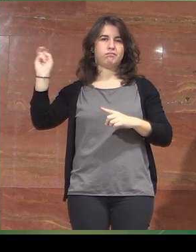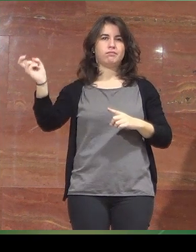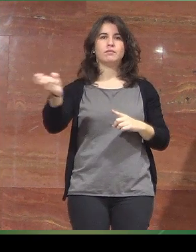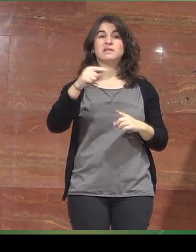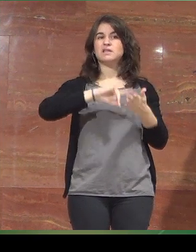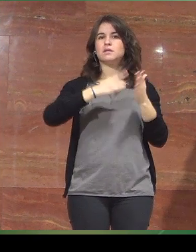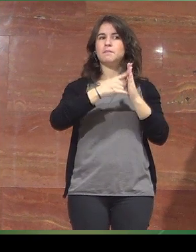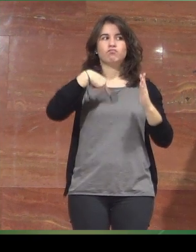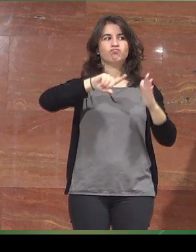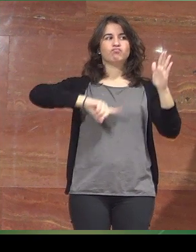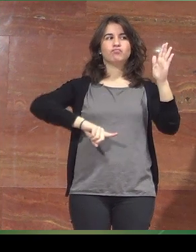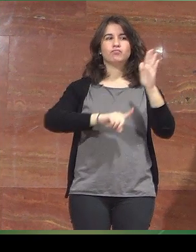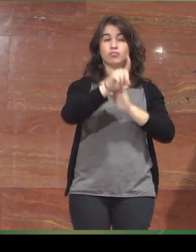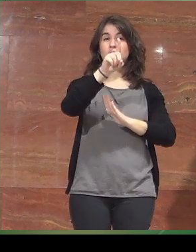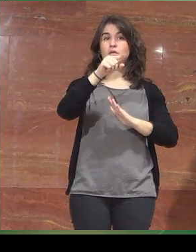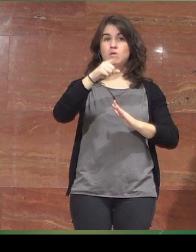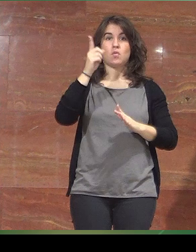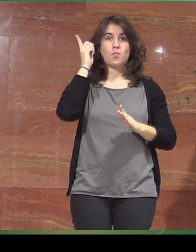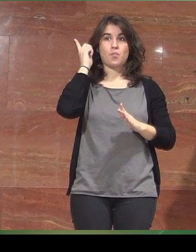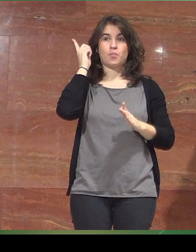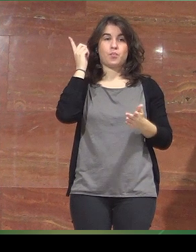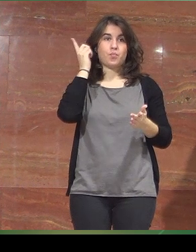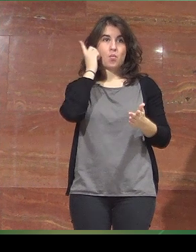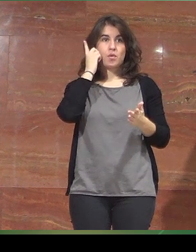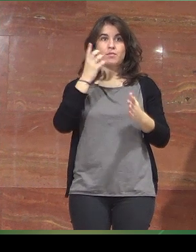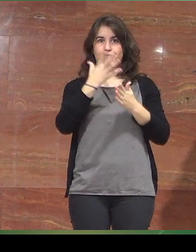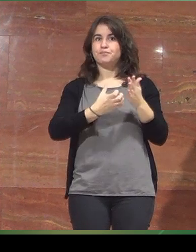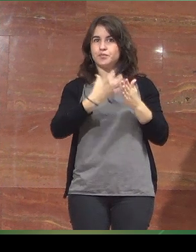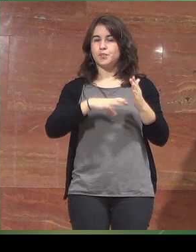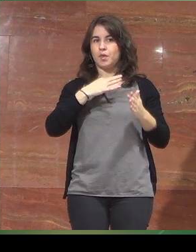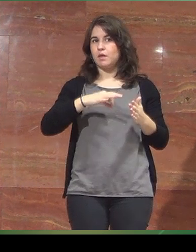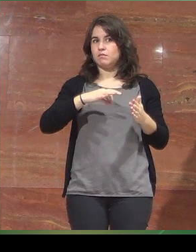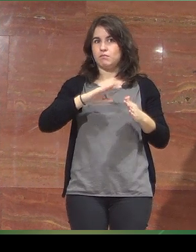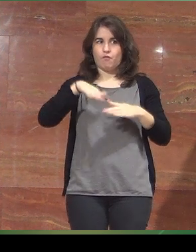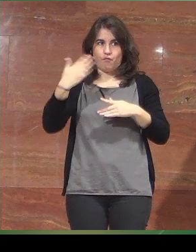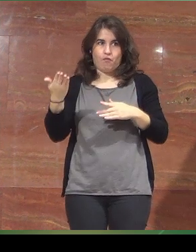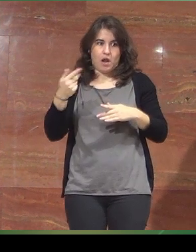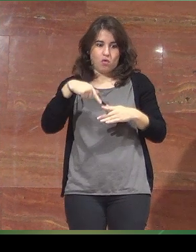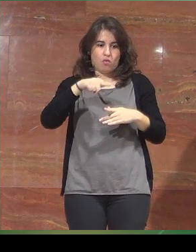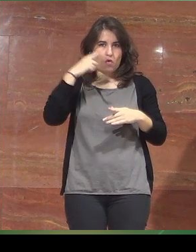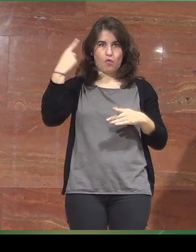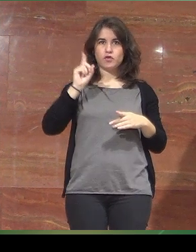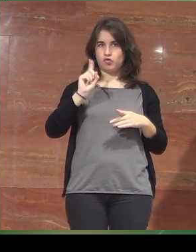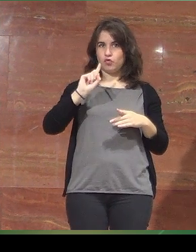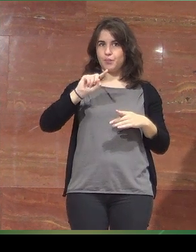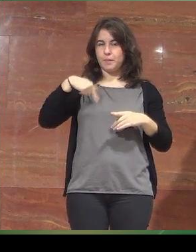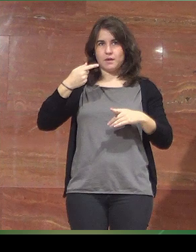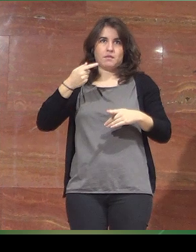in many different locations. So at the moment there are 1,300 signs on street.